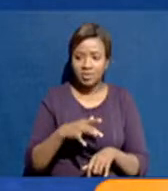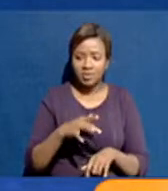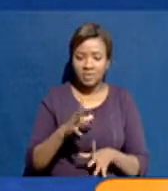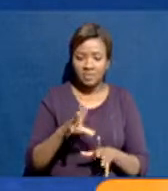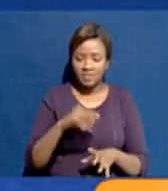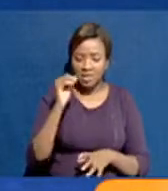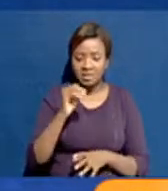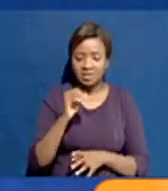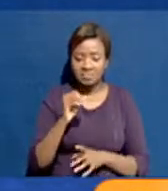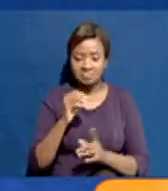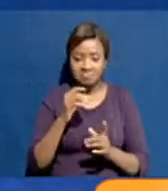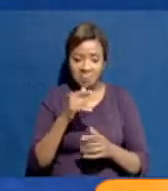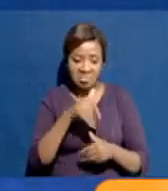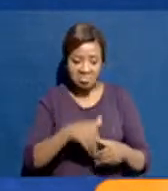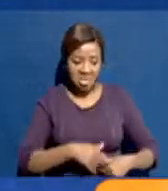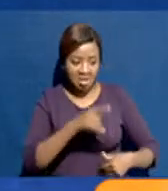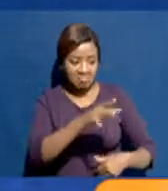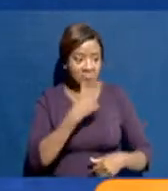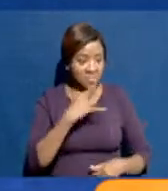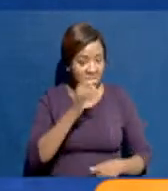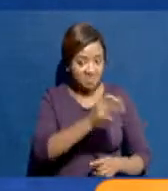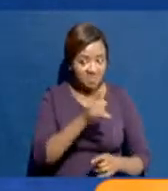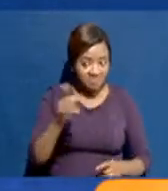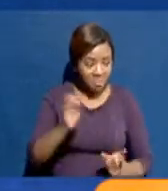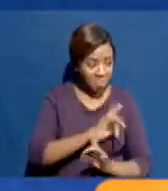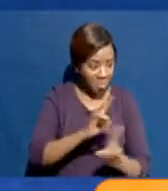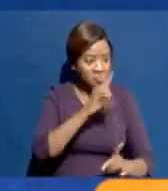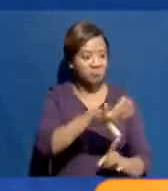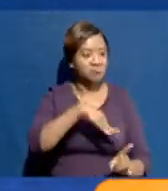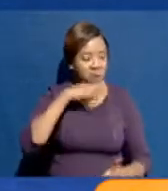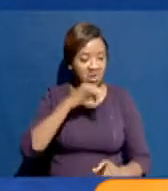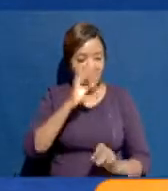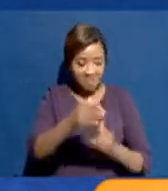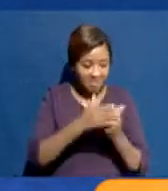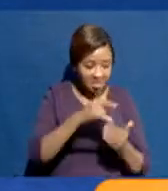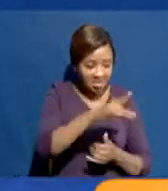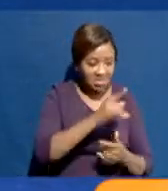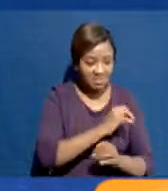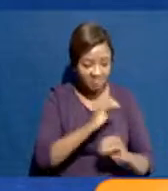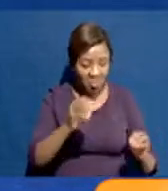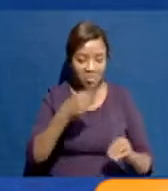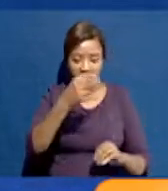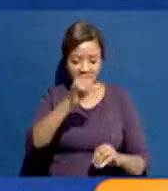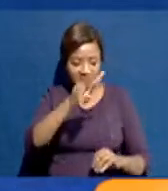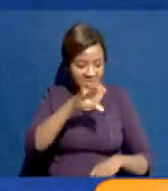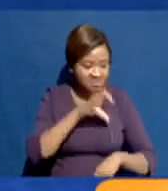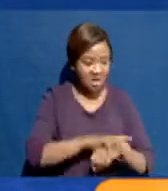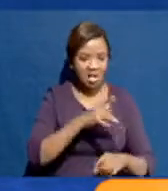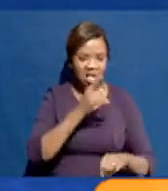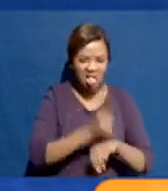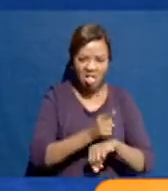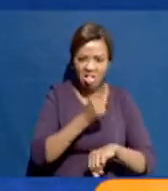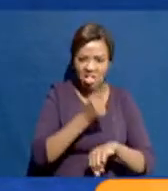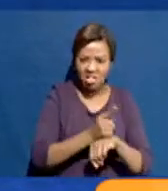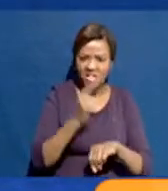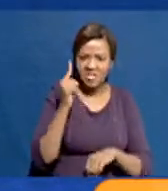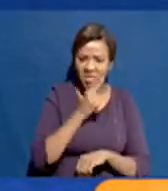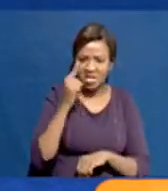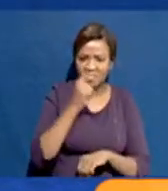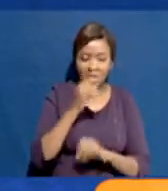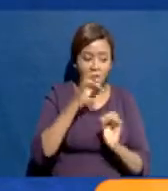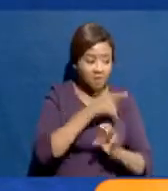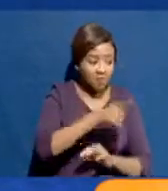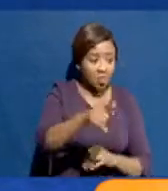threats. Like, if you don't do this, you will die. If you don't take care of yourself, then you get HIV. So if you go and maybe have Rosex